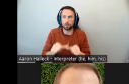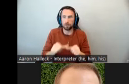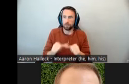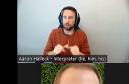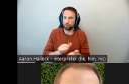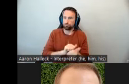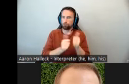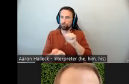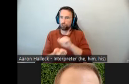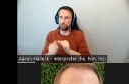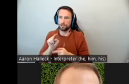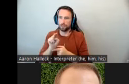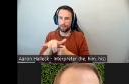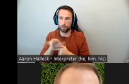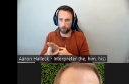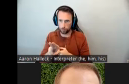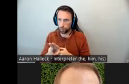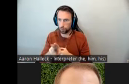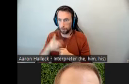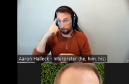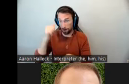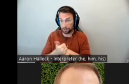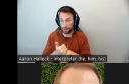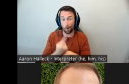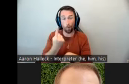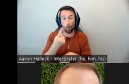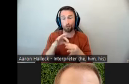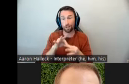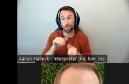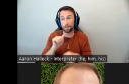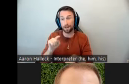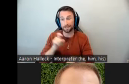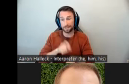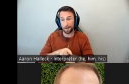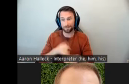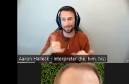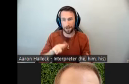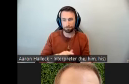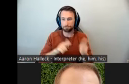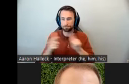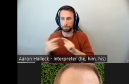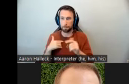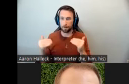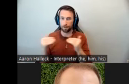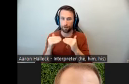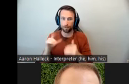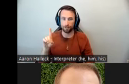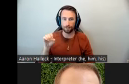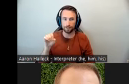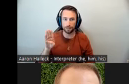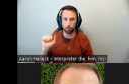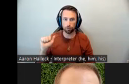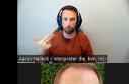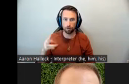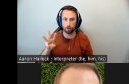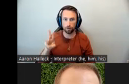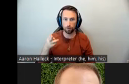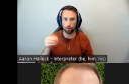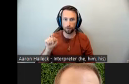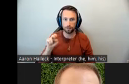mindset, one relationship at a time. I'm going to pass it on to my colleague, Deborah Witten from Northern Arizona